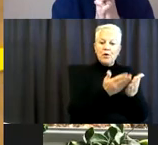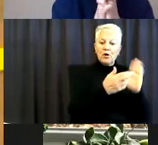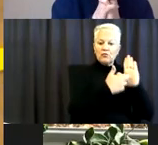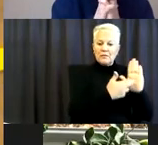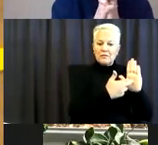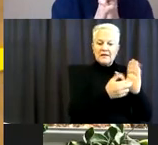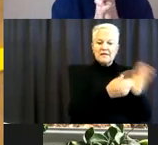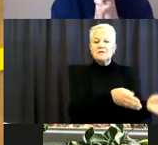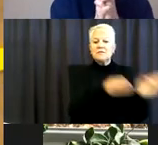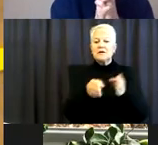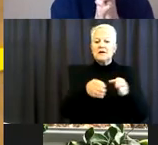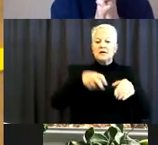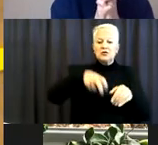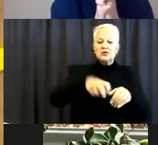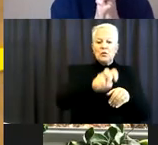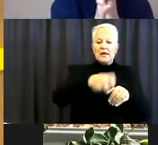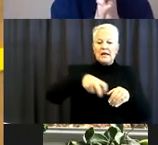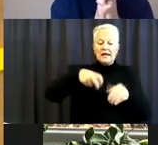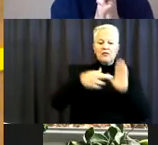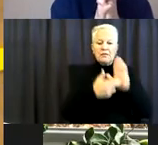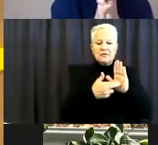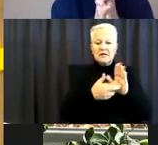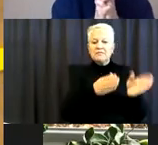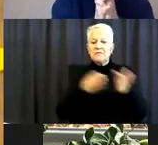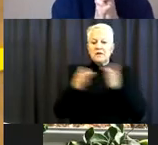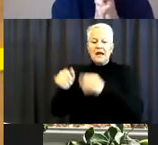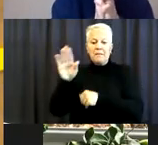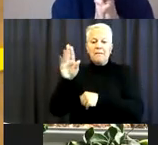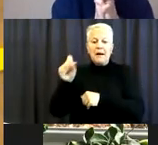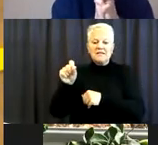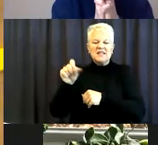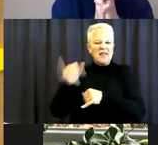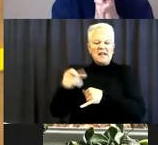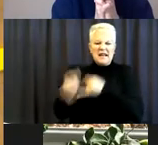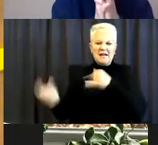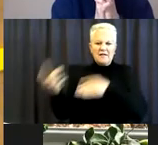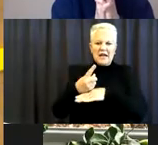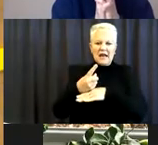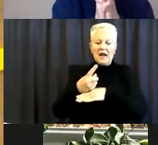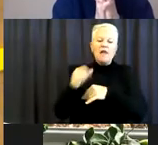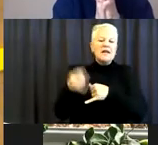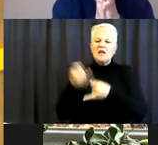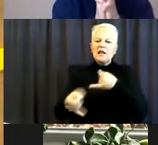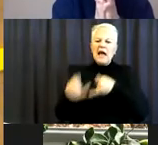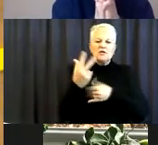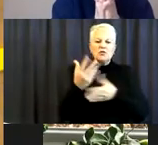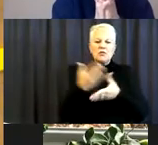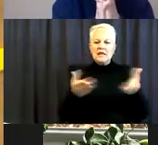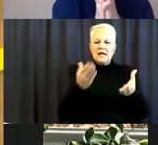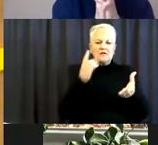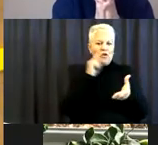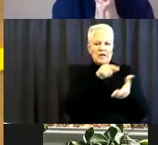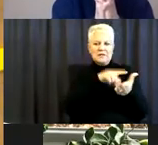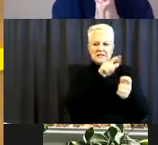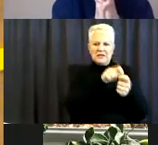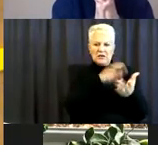swing representation, bus was the end of the day. So this was the last 3 things during this particular student's day. Next